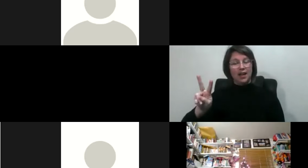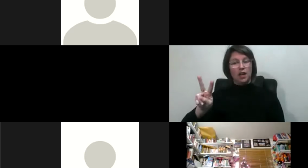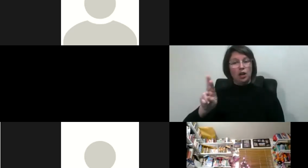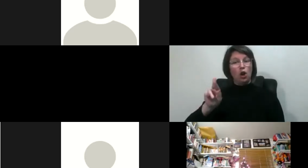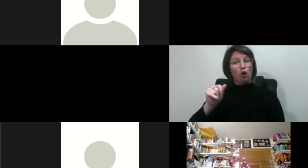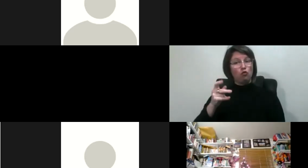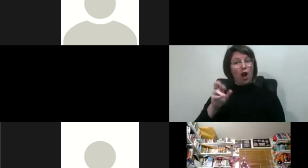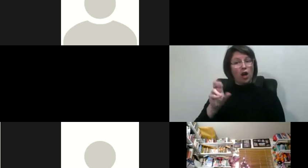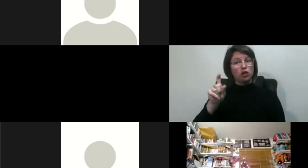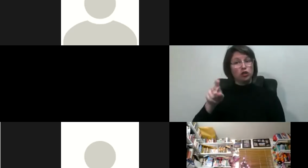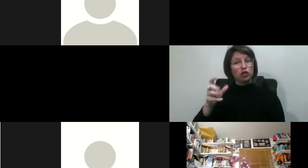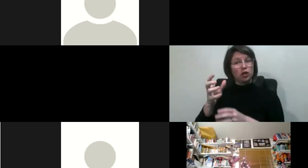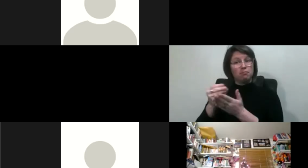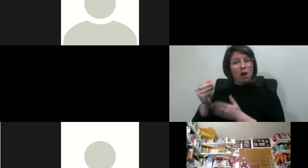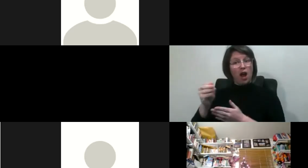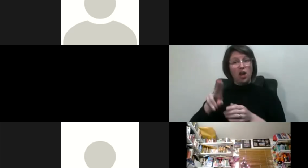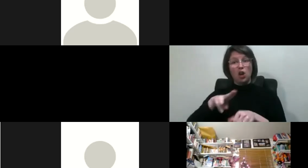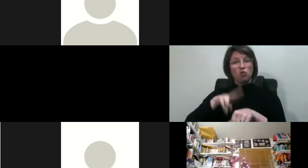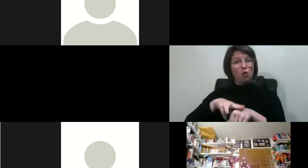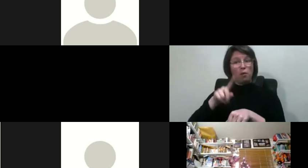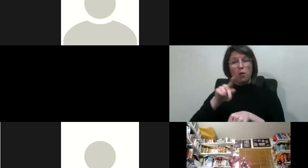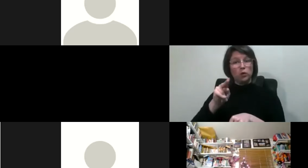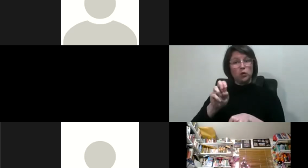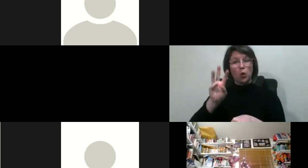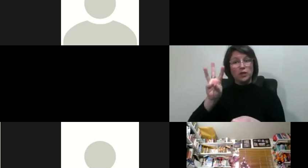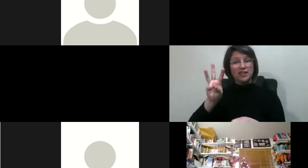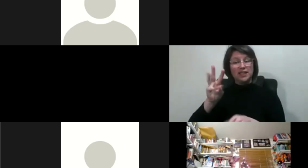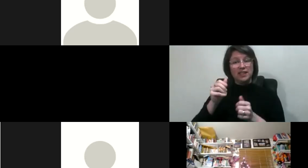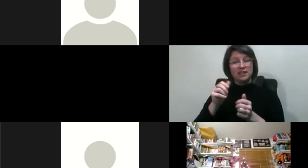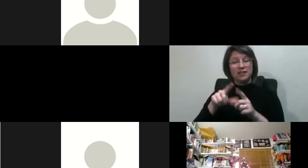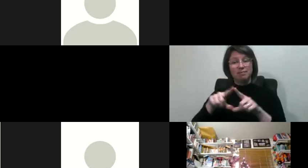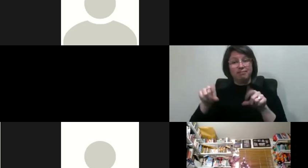normal Zone 6 pass to go into from Acton to Alewife?